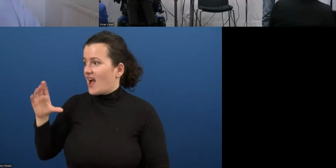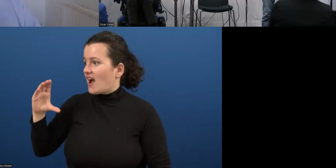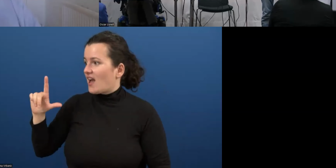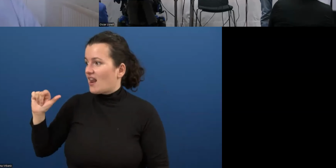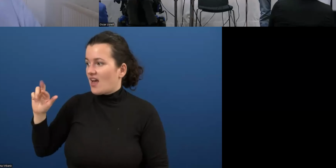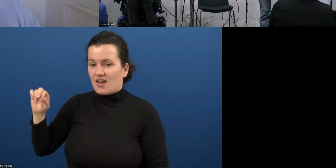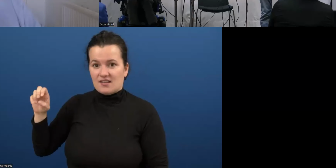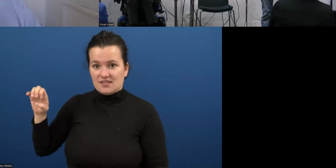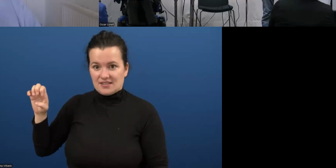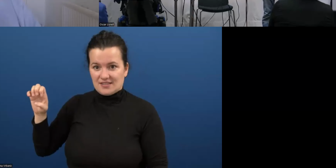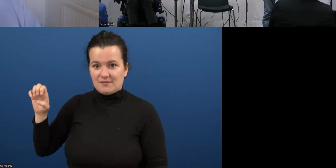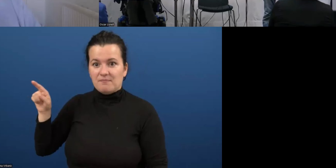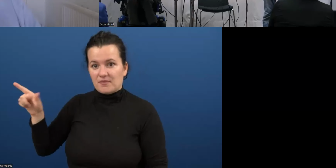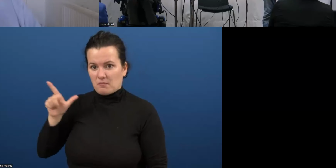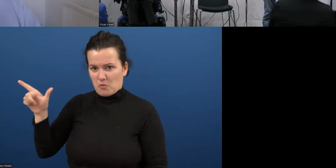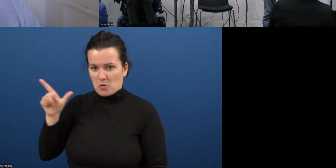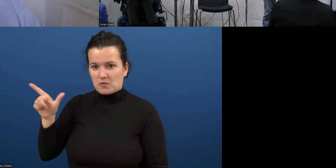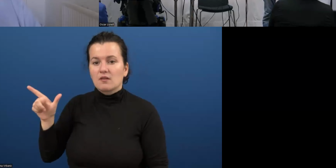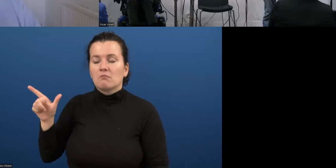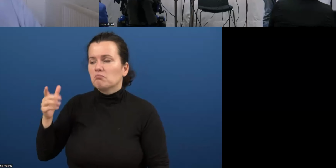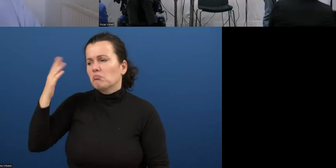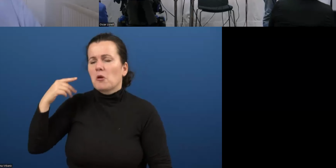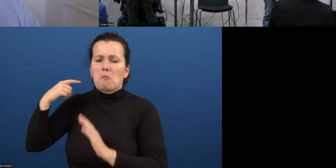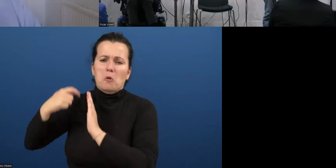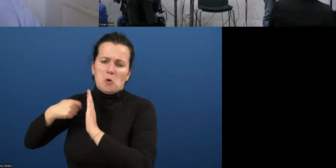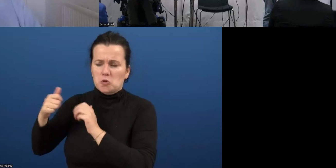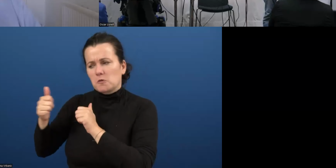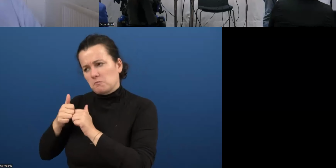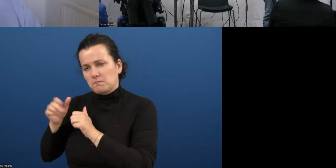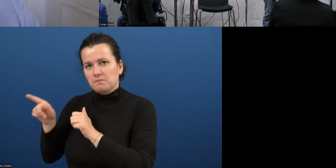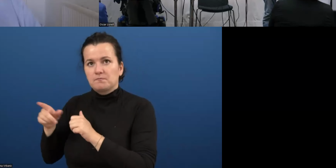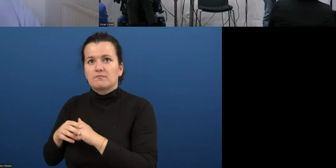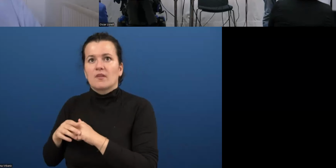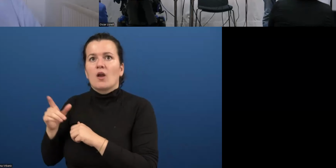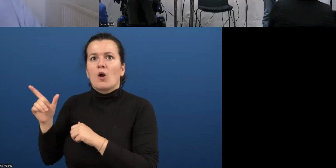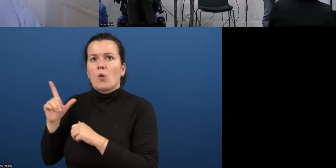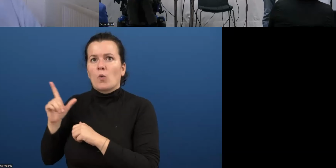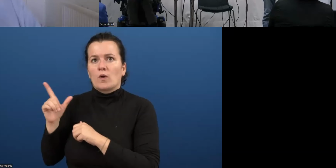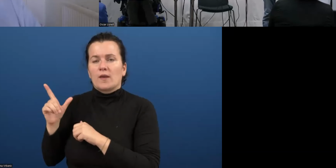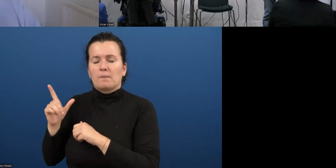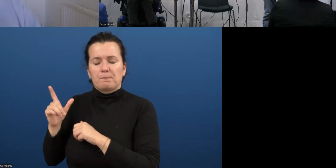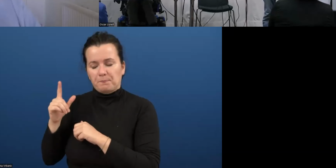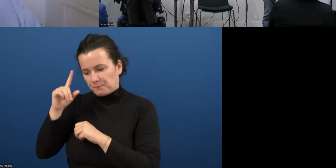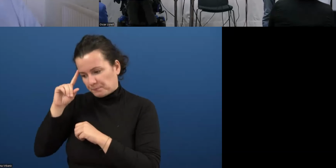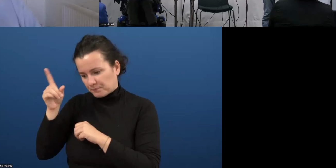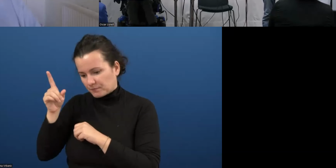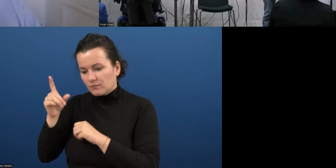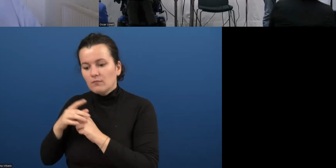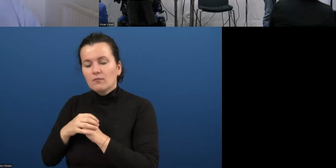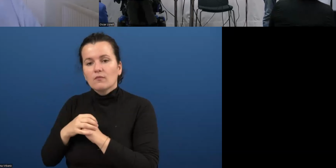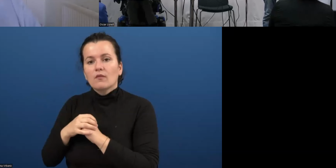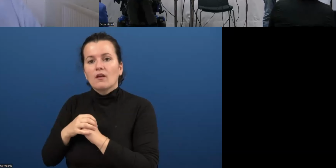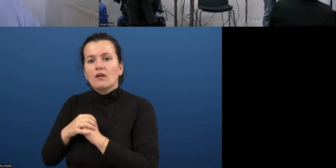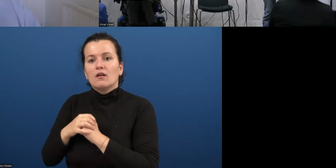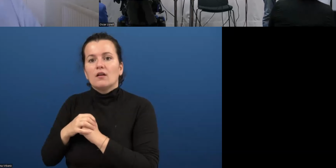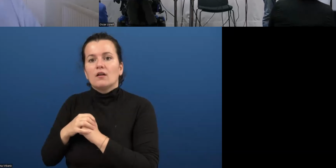in up when RNS Moves, we made a piece which was played it both with